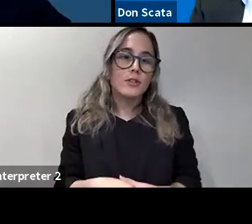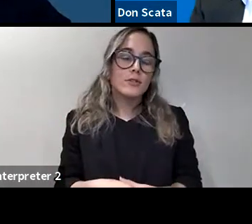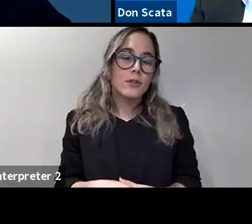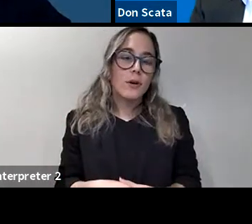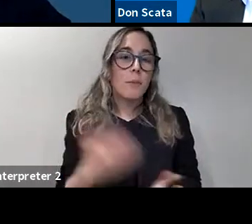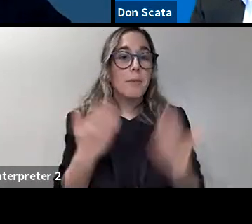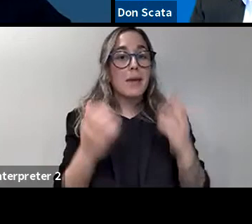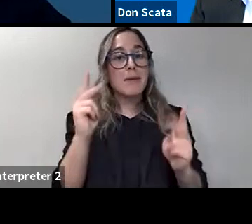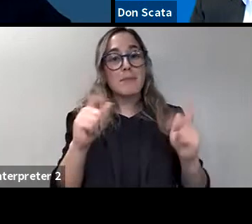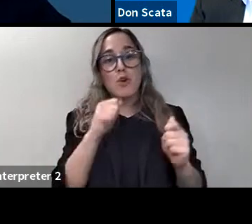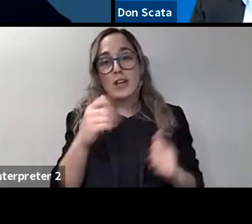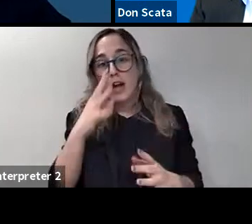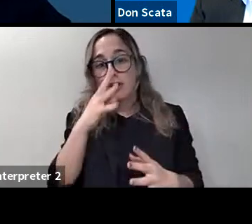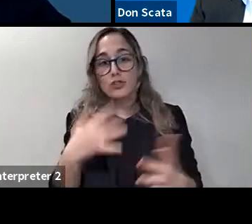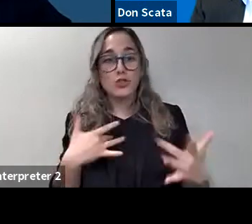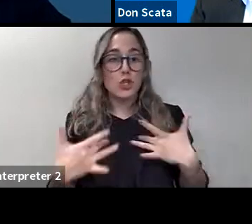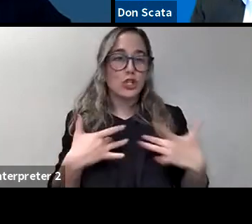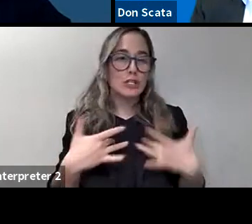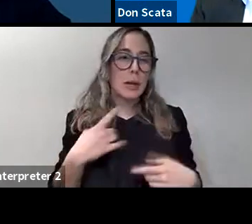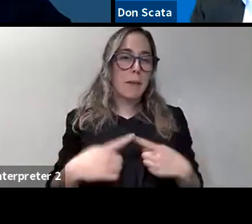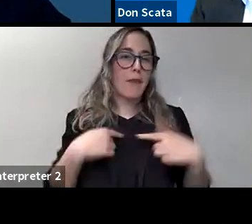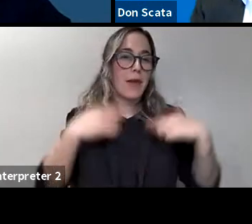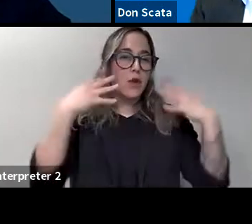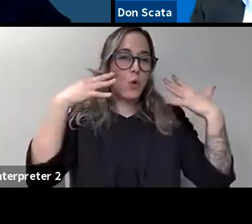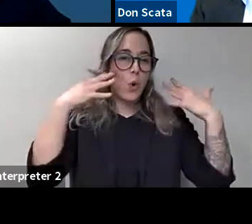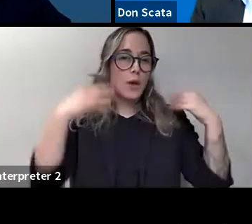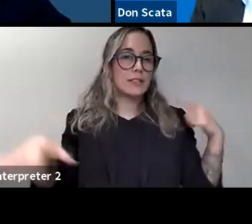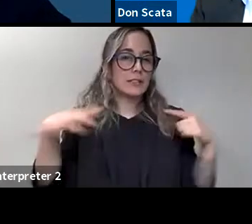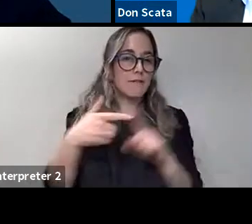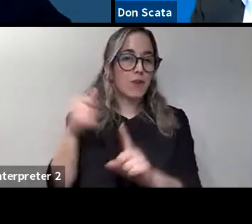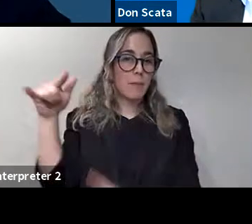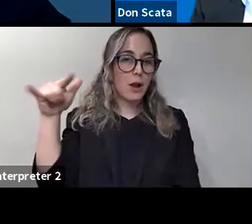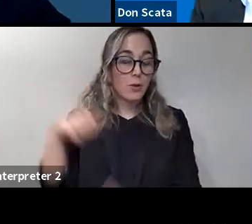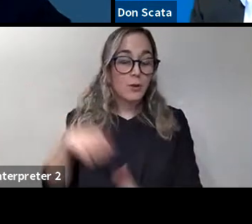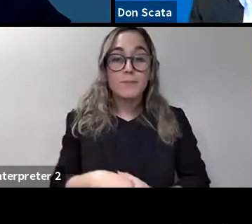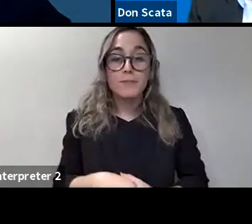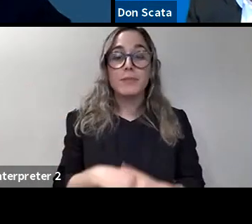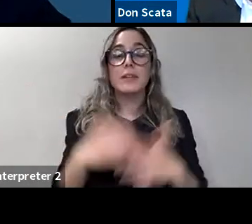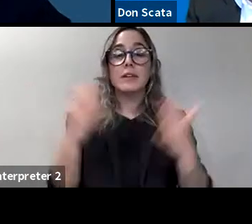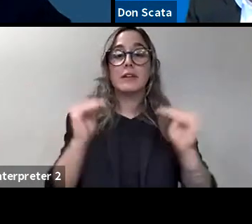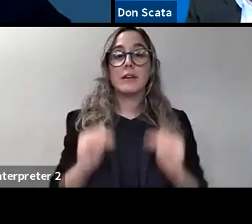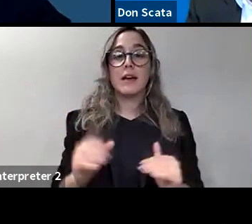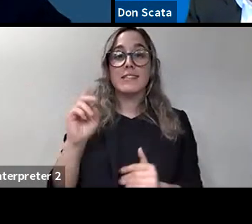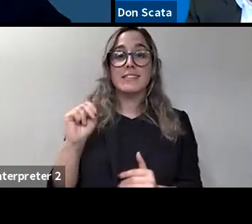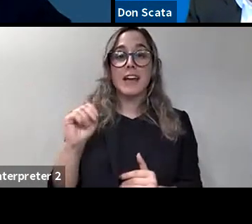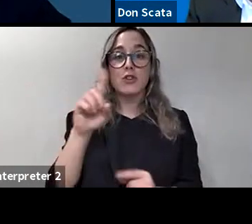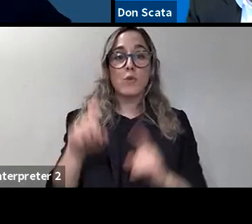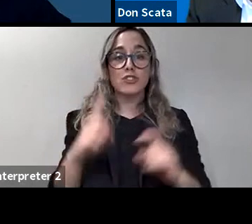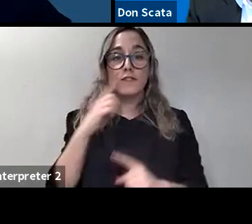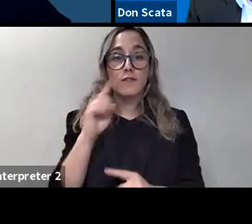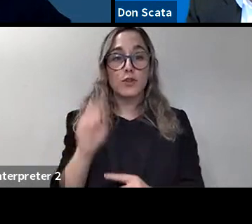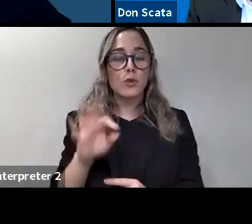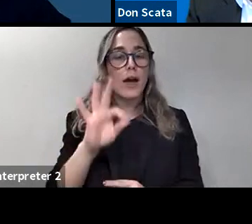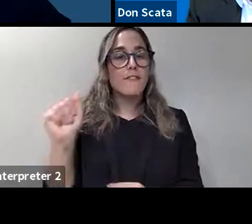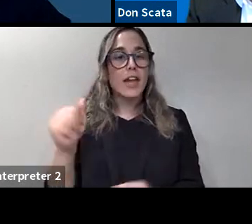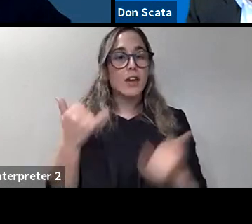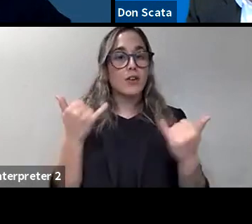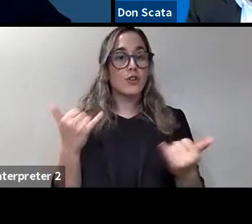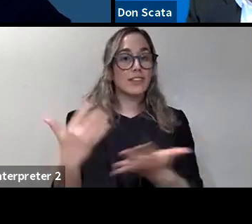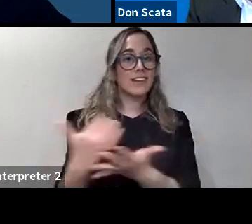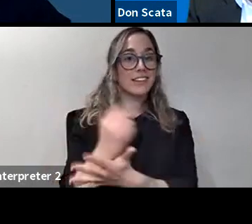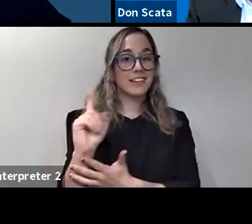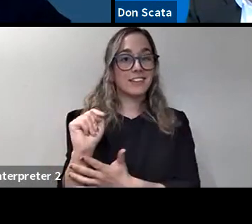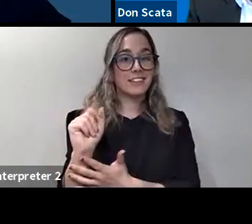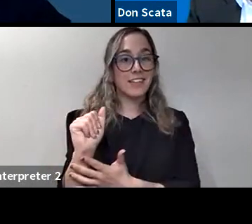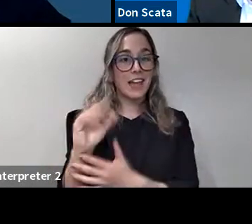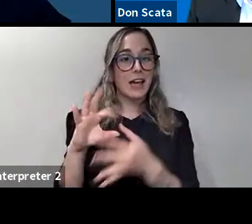Thanks, Eric. We'll keep working through questions. Don, question for you. Is the FAA currently collecting data on the